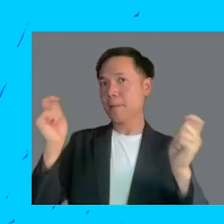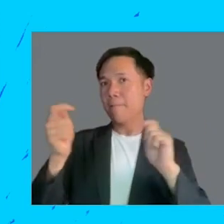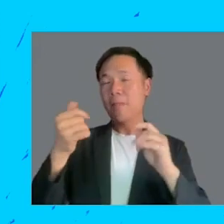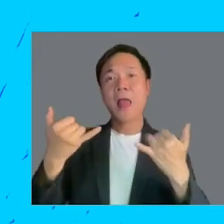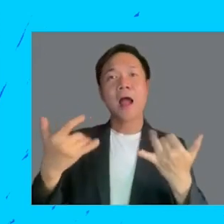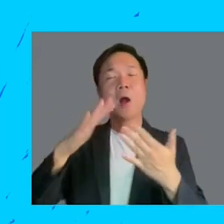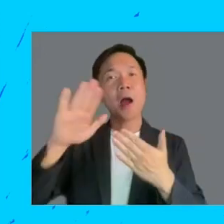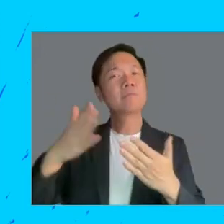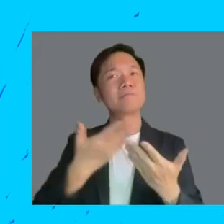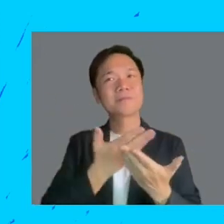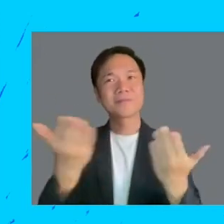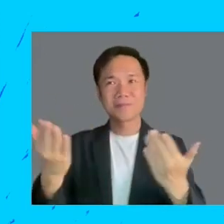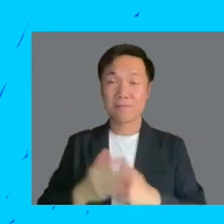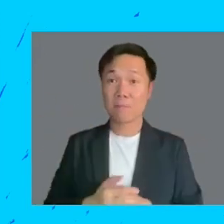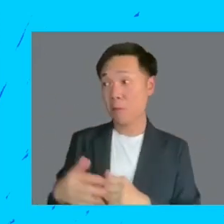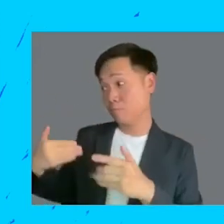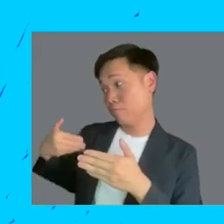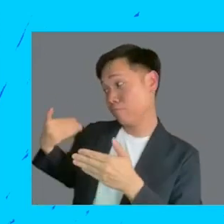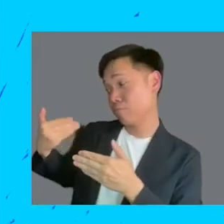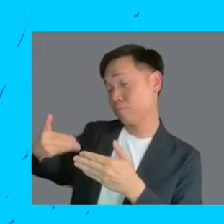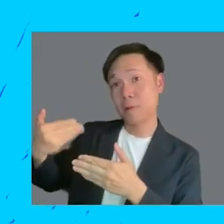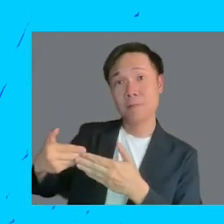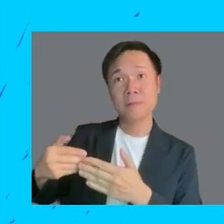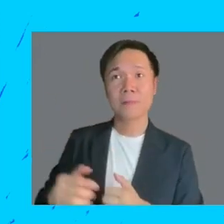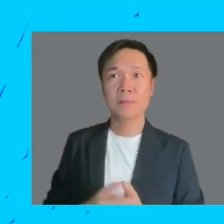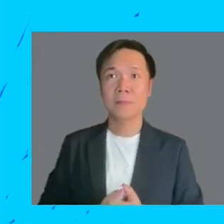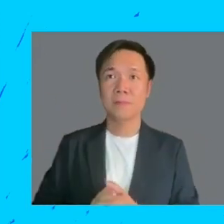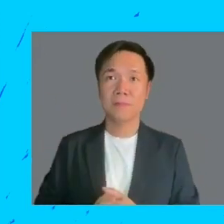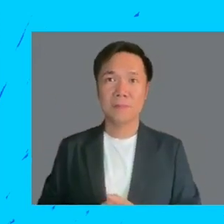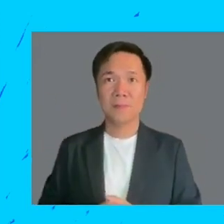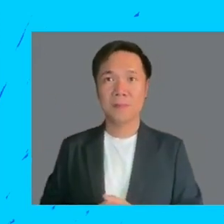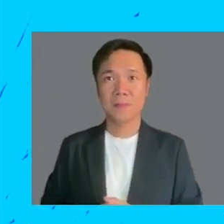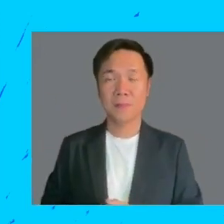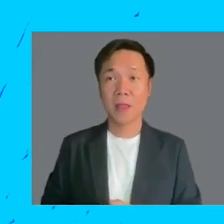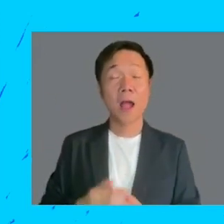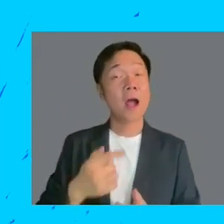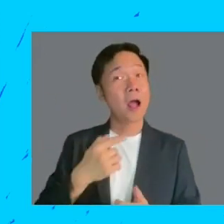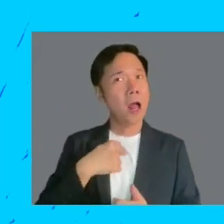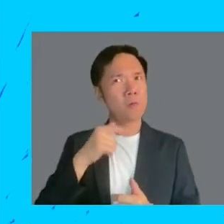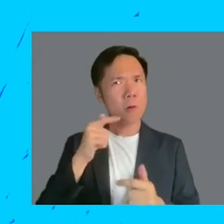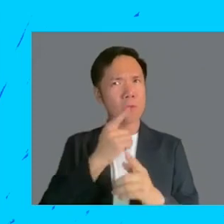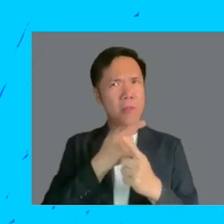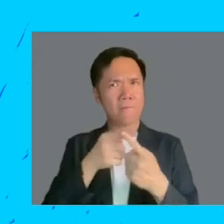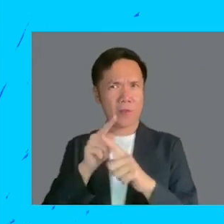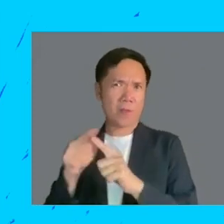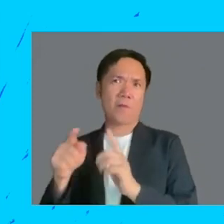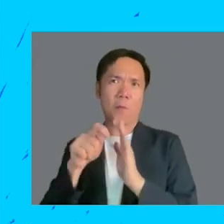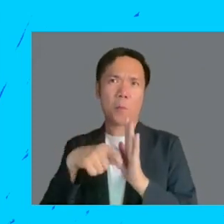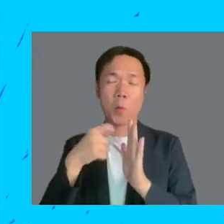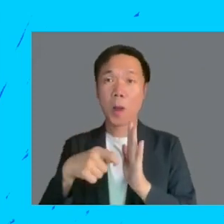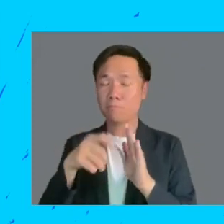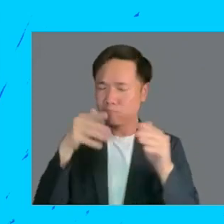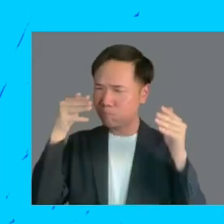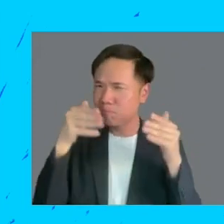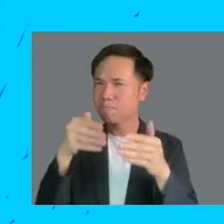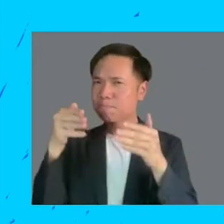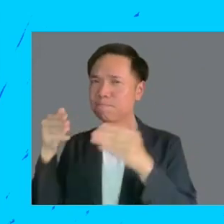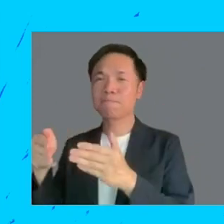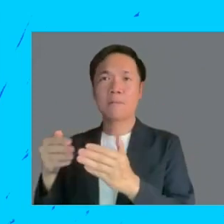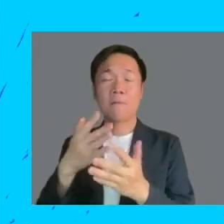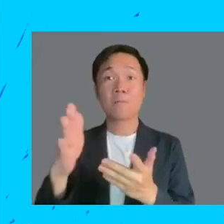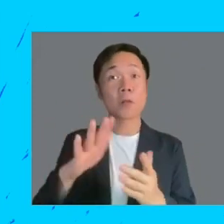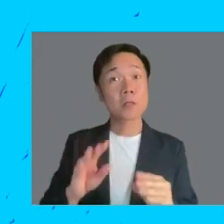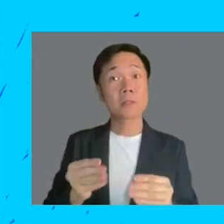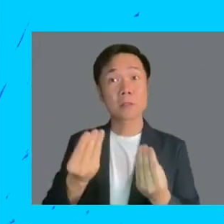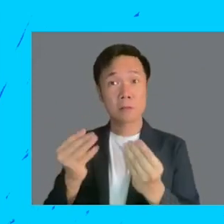women. Over the years, I've transpired to develop programs and implement programs that respond to the needs of the young